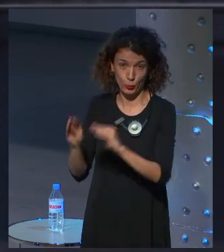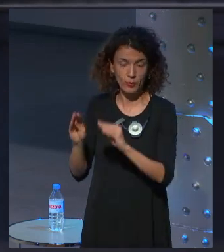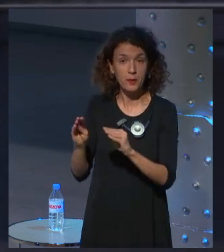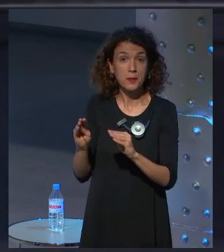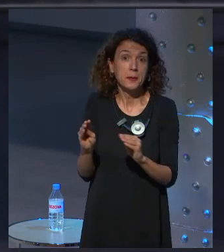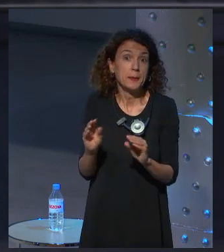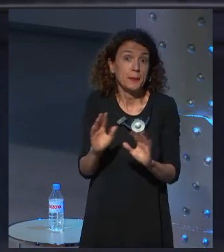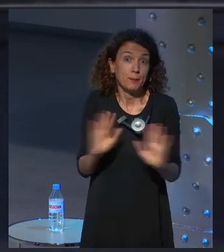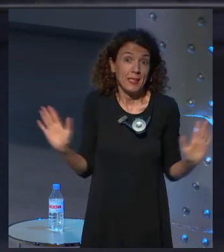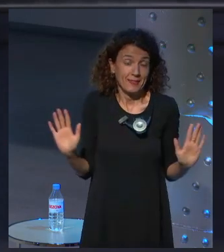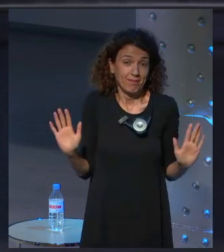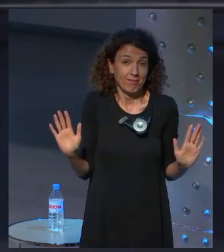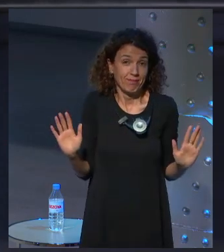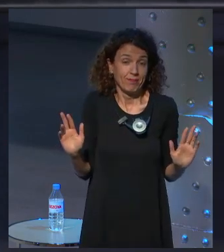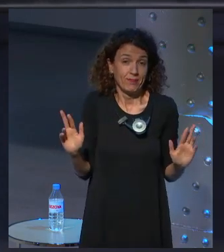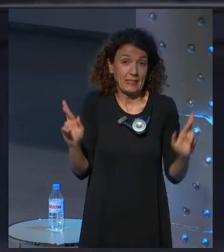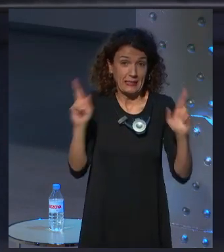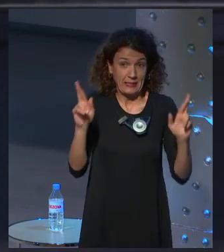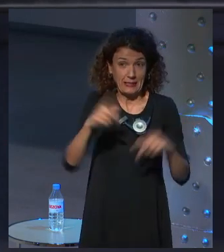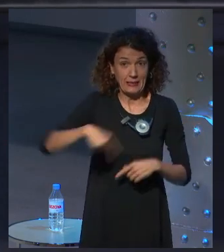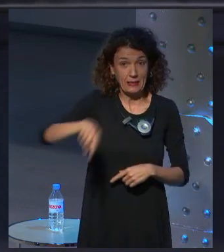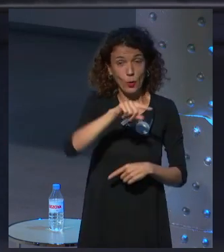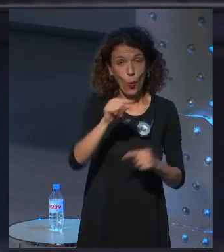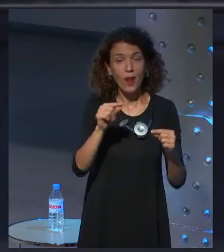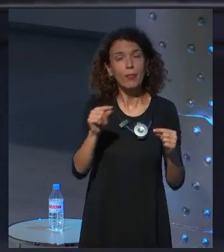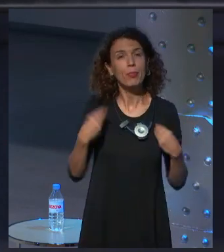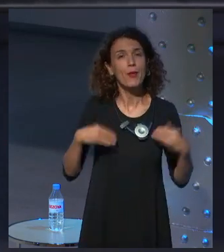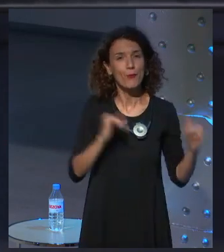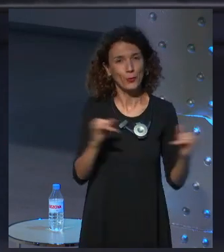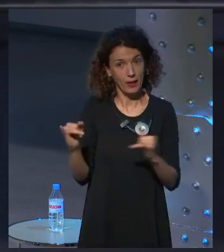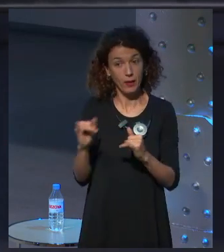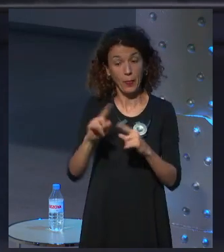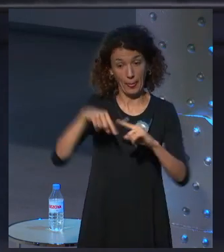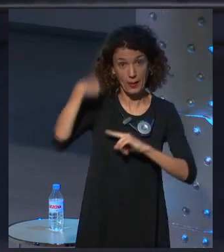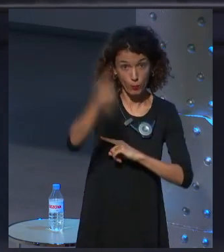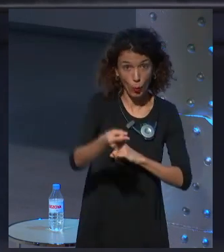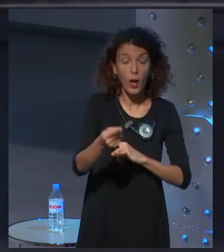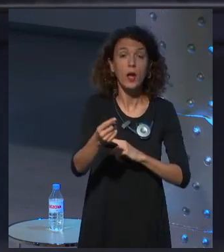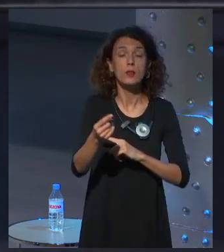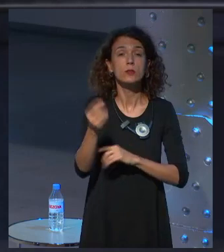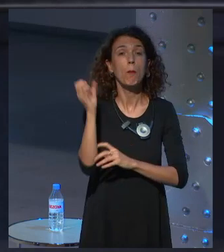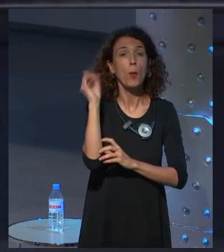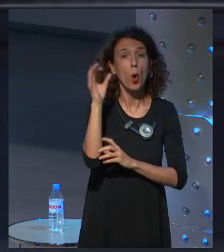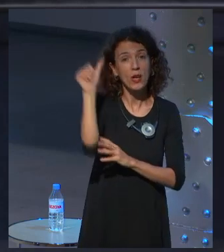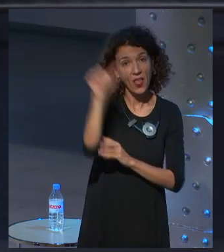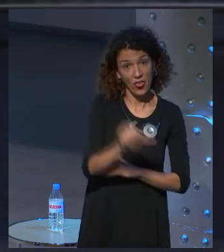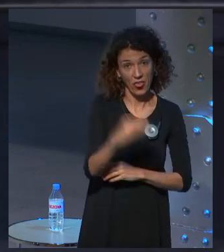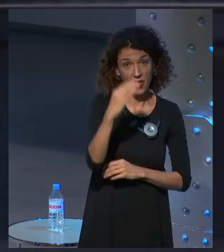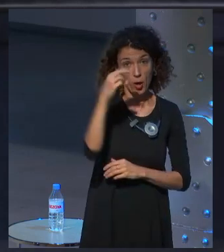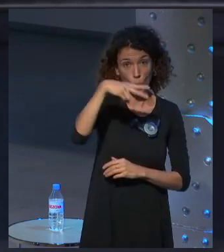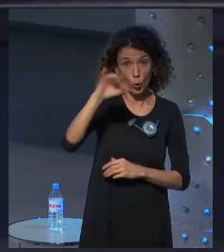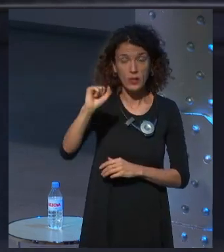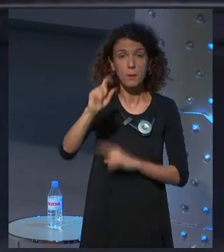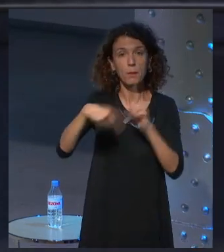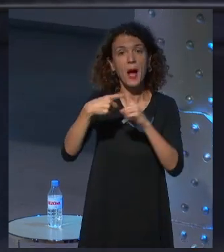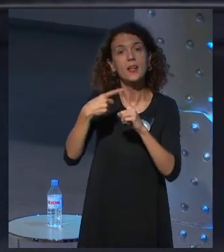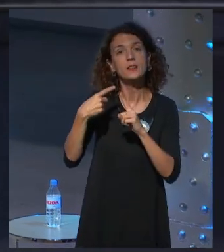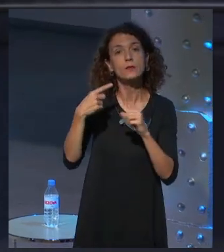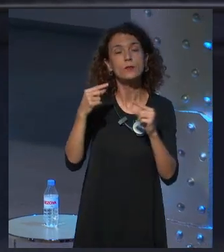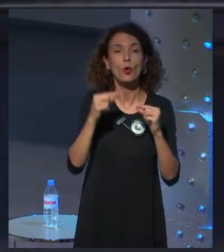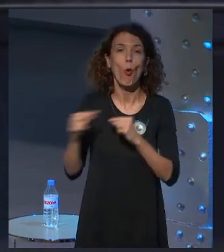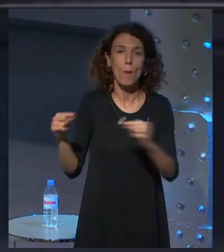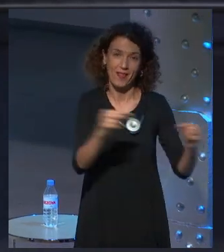little bit more extensively, and that's all. I hope that you enjoy this talk. There will be a brief speech